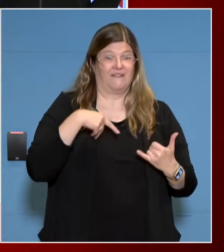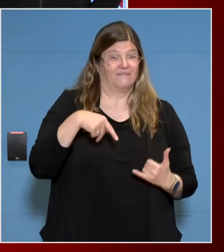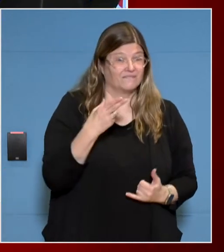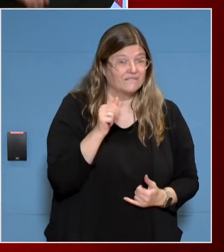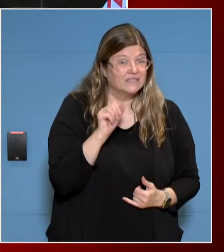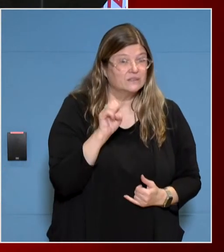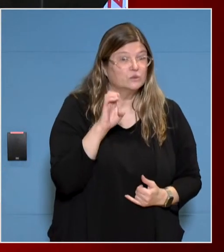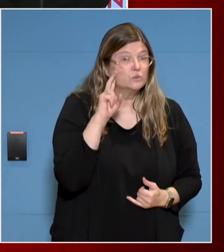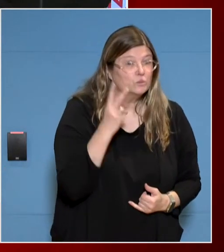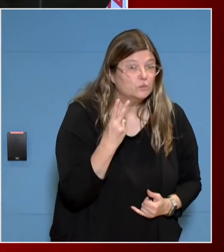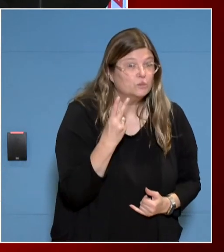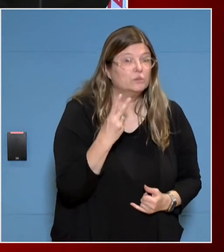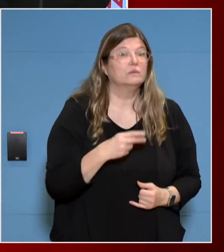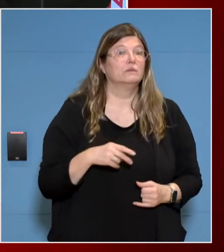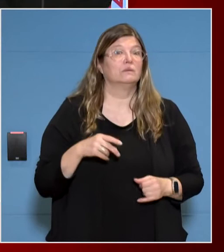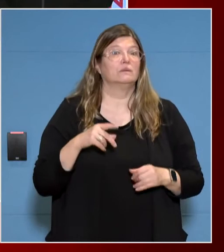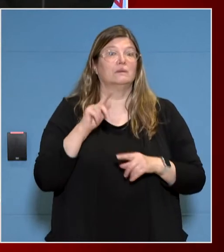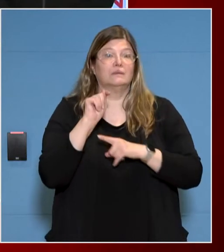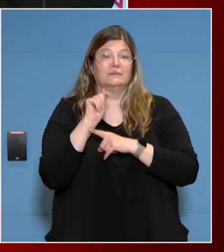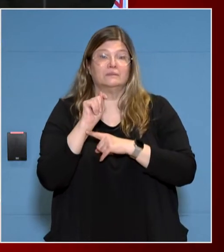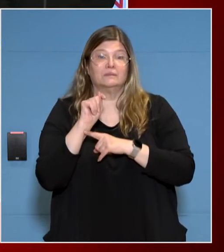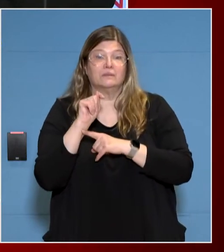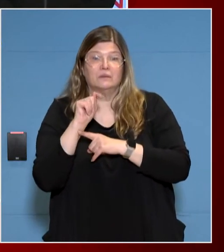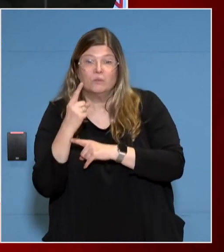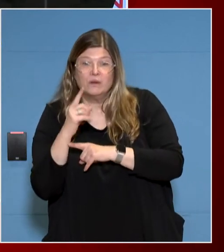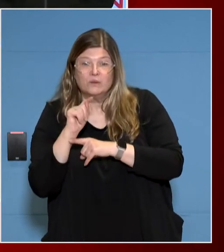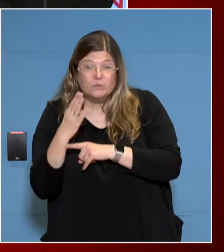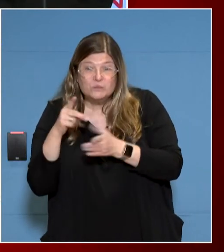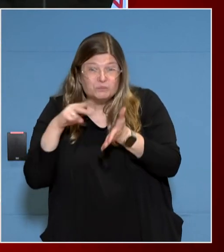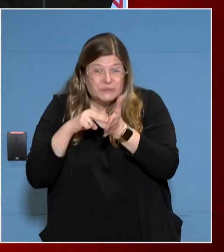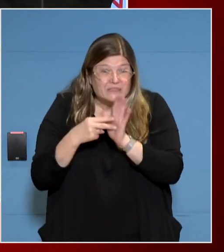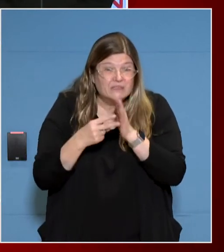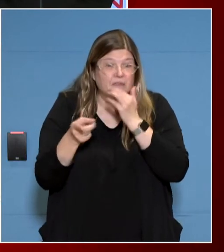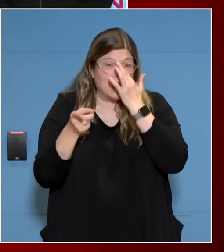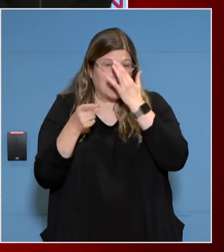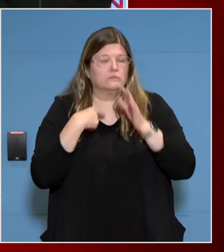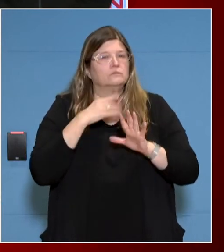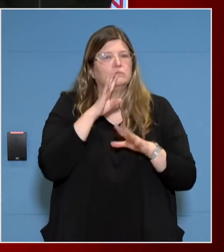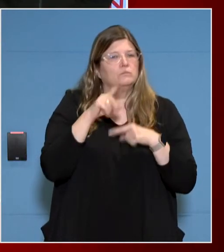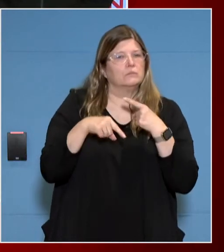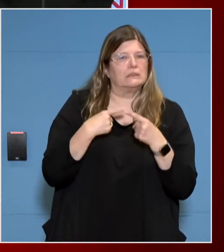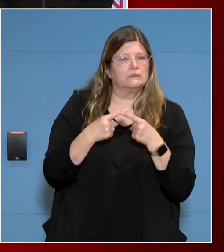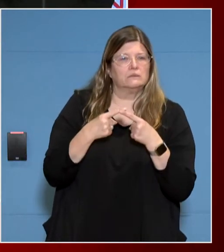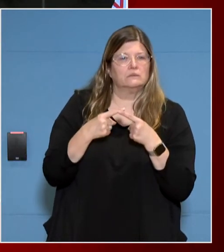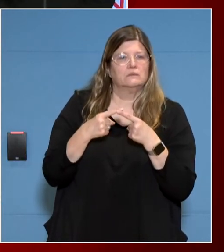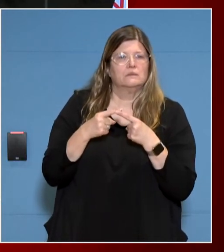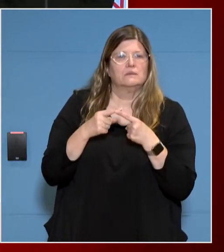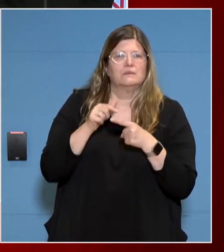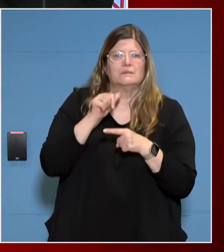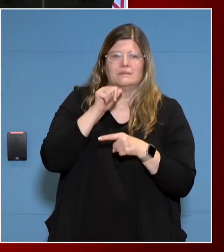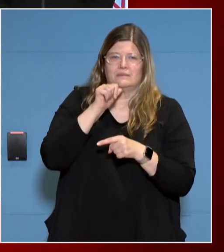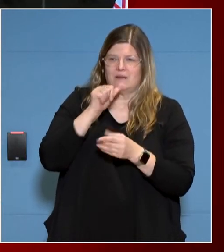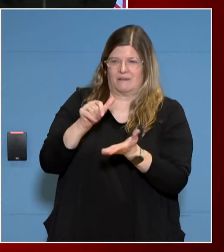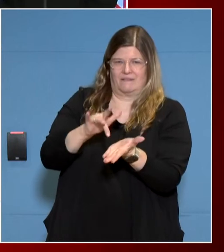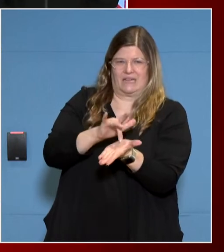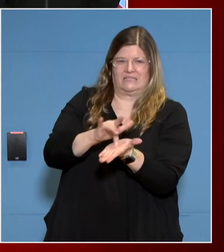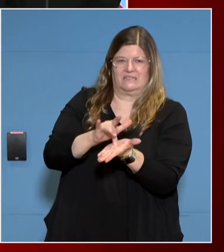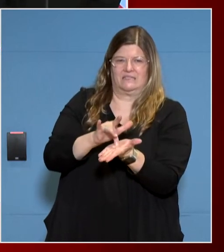mean vaccinations. I Yes, thought you ma'am. were talking about as it relates to our non-pharmaceutical interventions. We are in